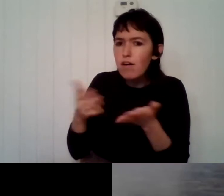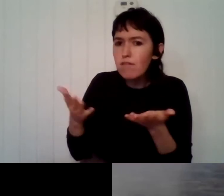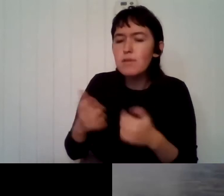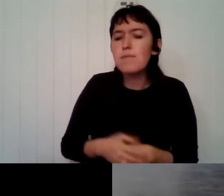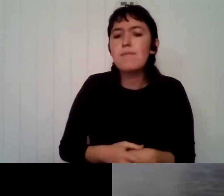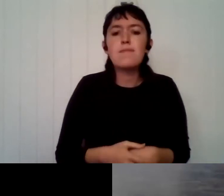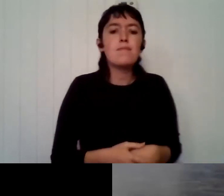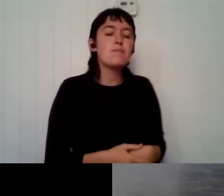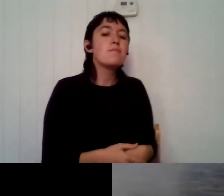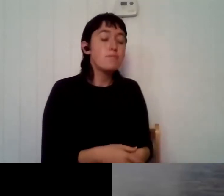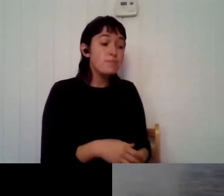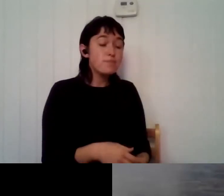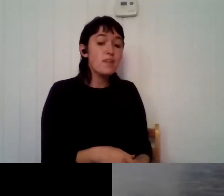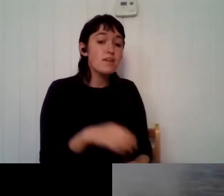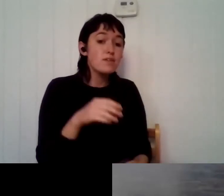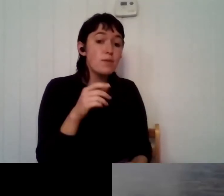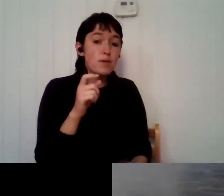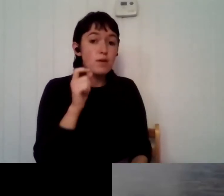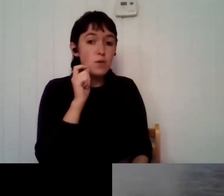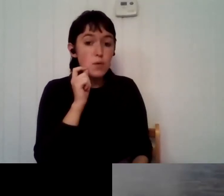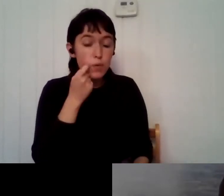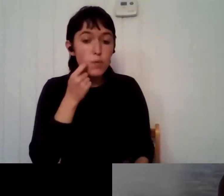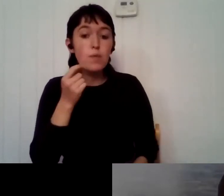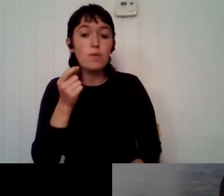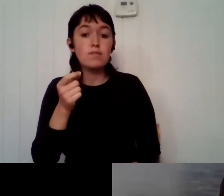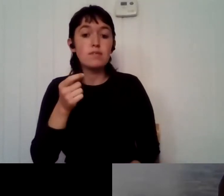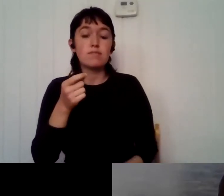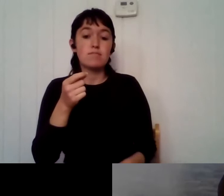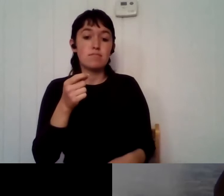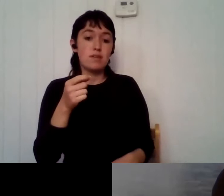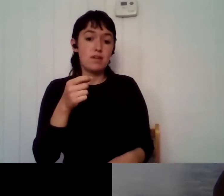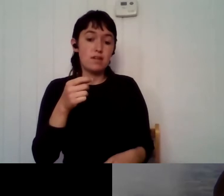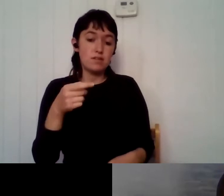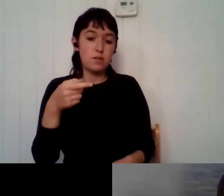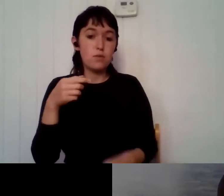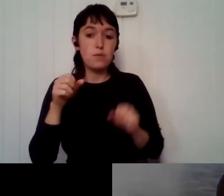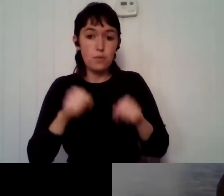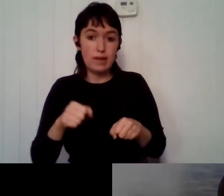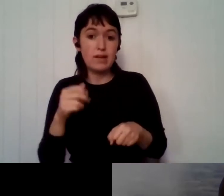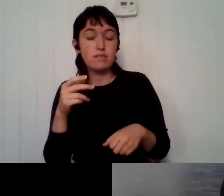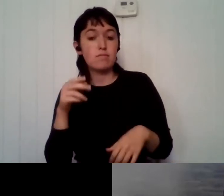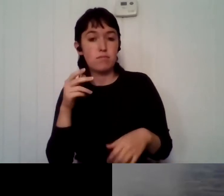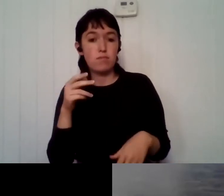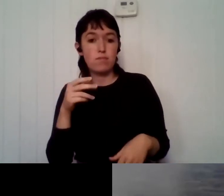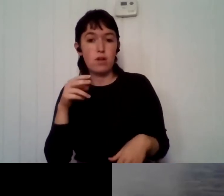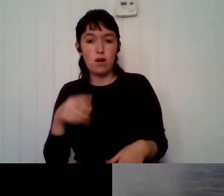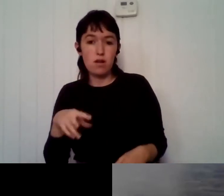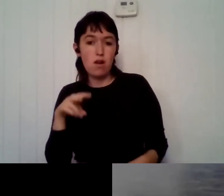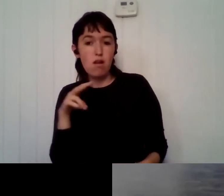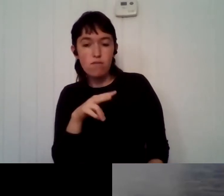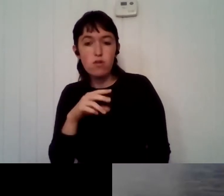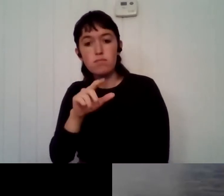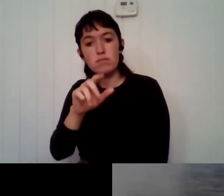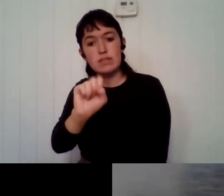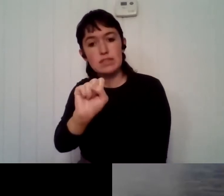a very cool resource. You can go to the Global Volcanism Program. This is from the Smithsonian. And they have always